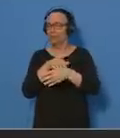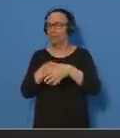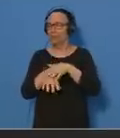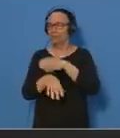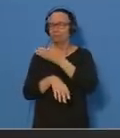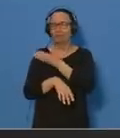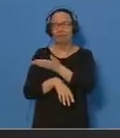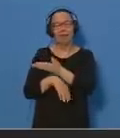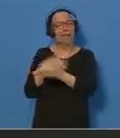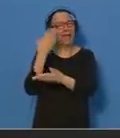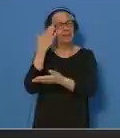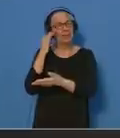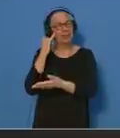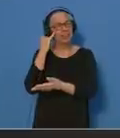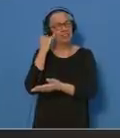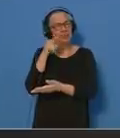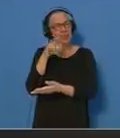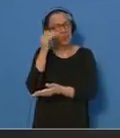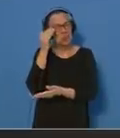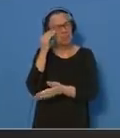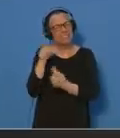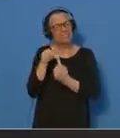particular member of the judicial